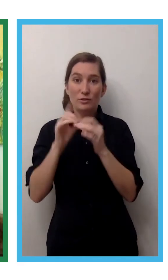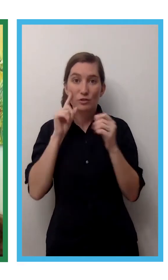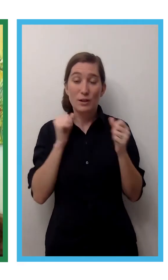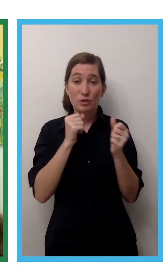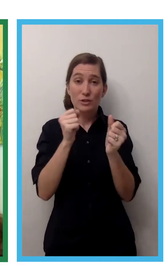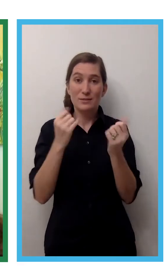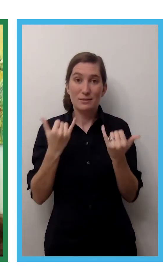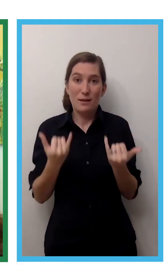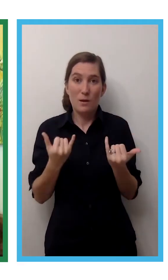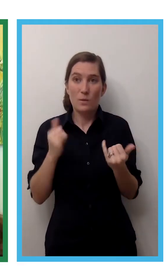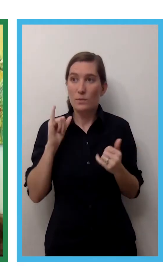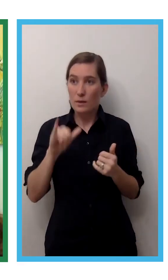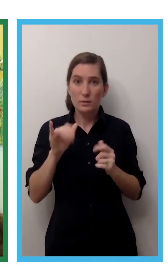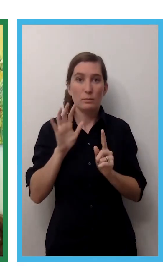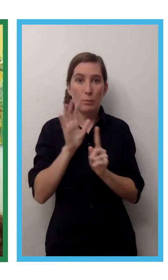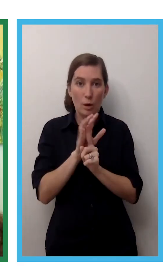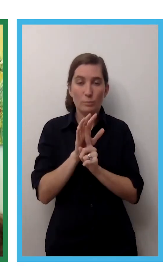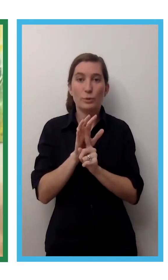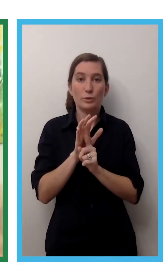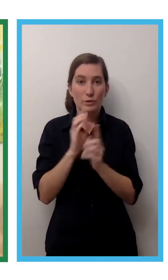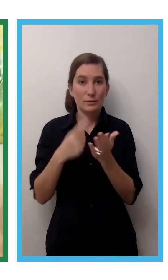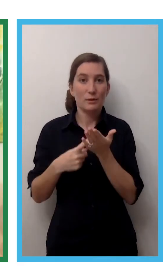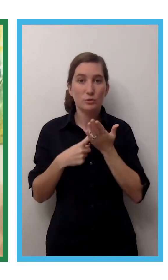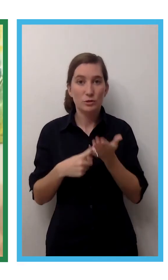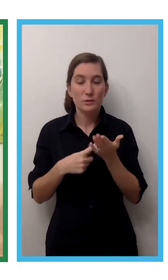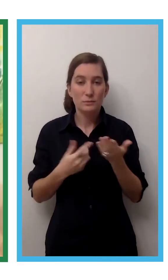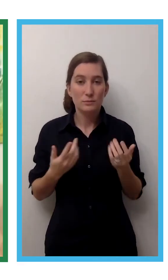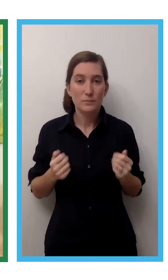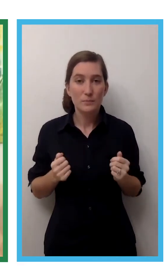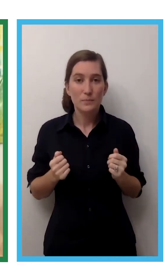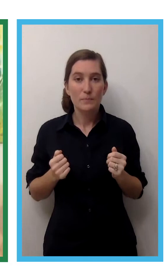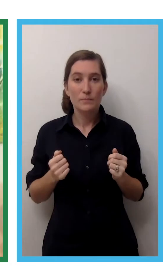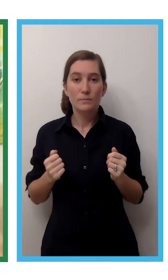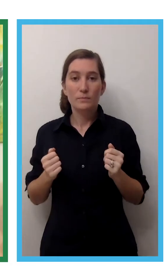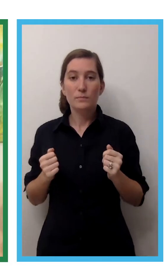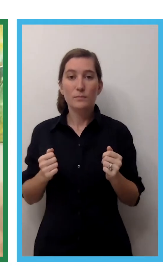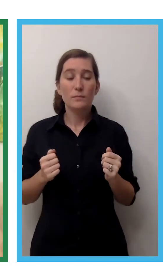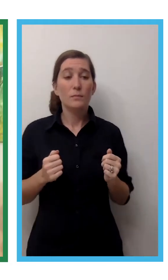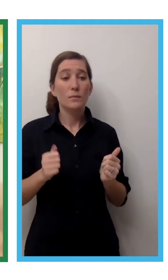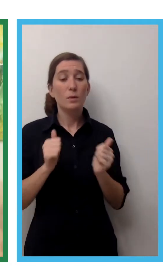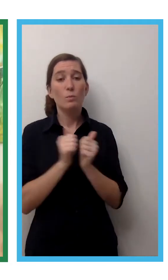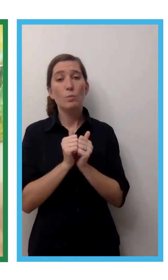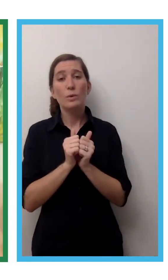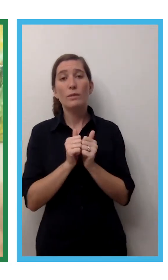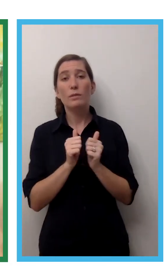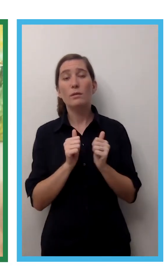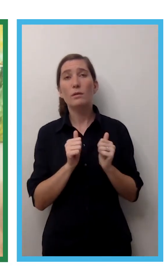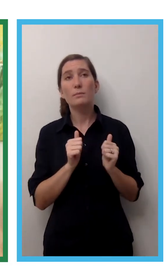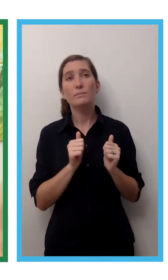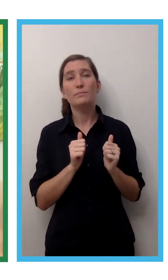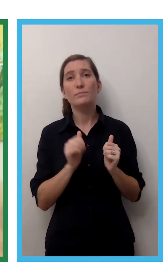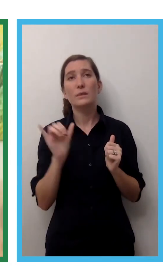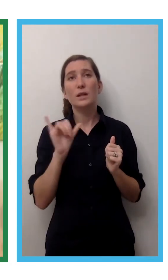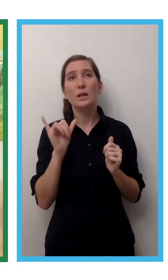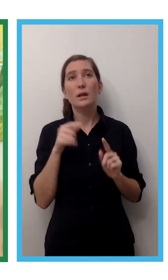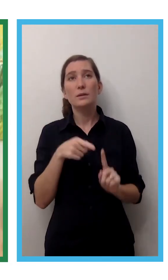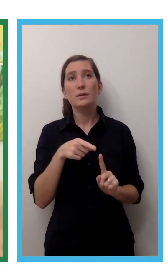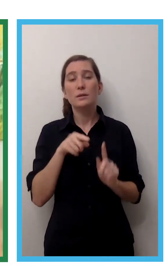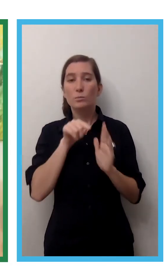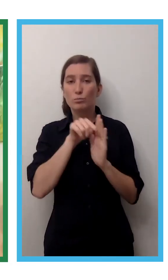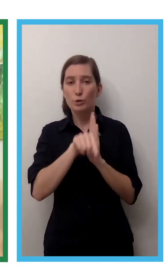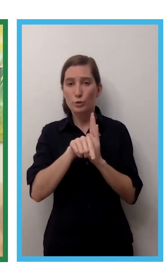things like the George Floyd killing and different things of that nature have brought diversity to the